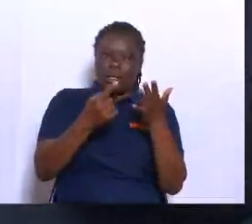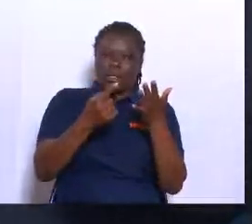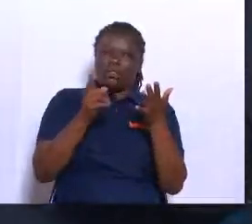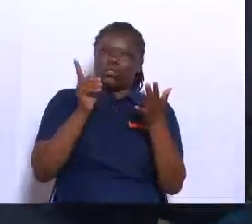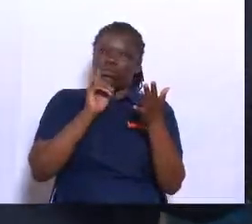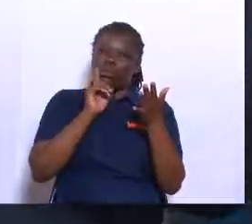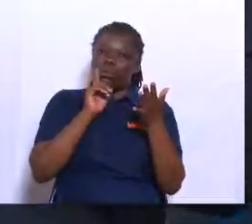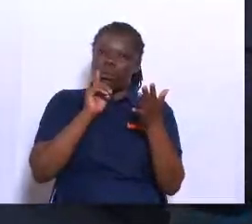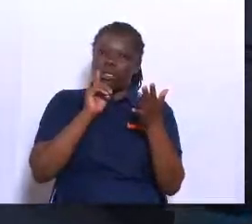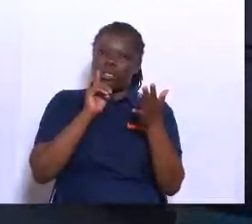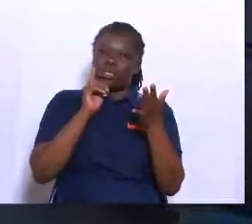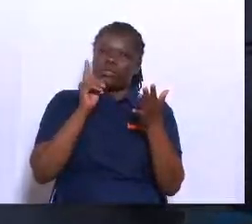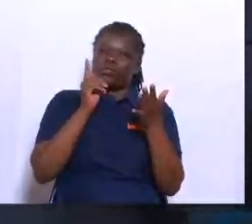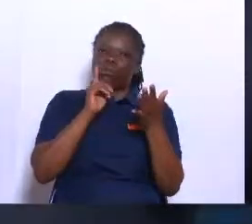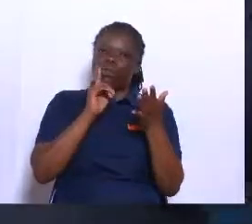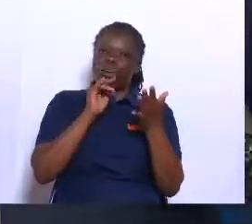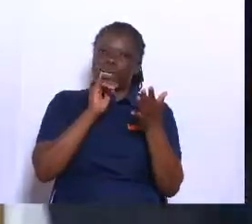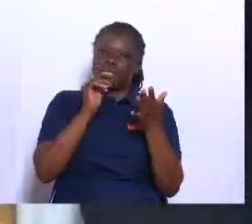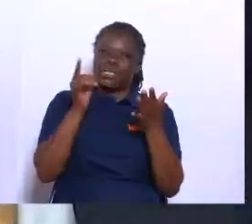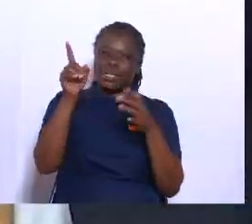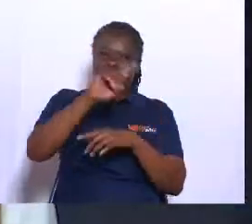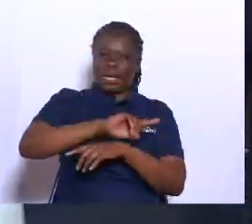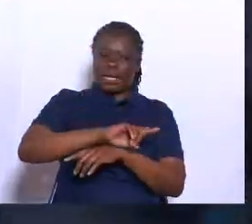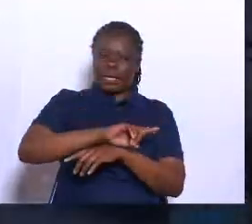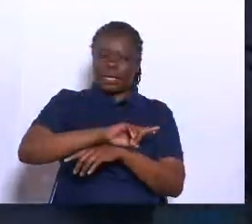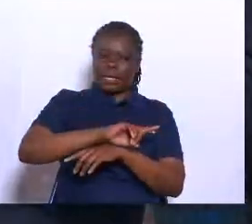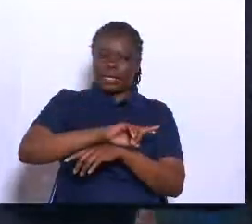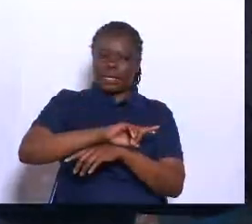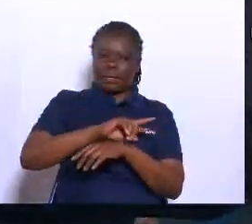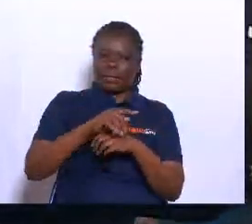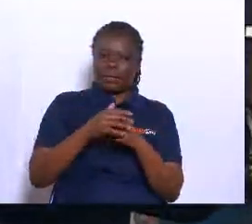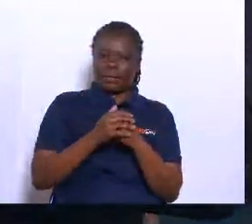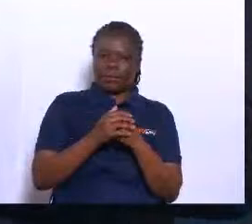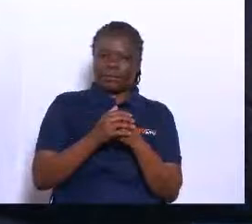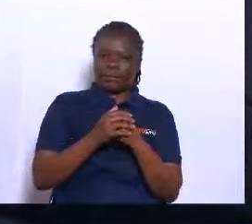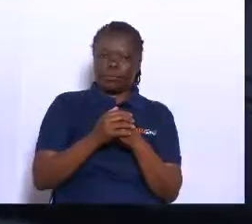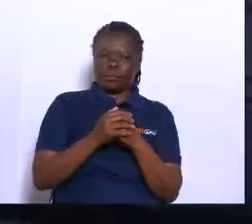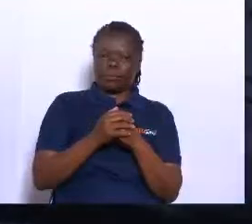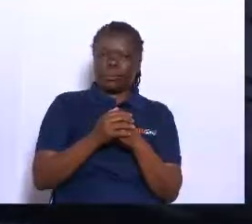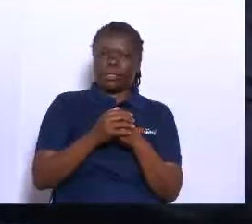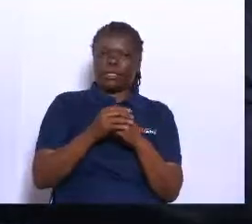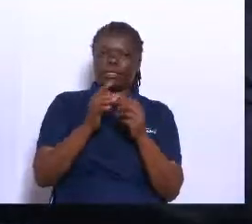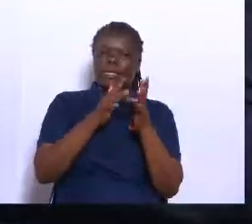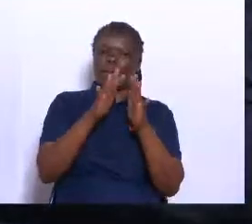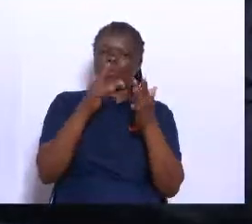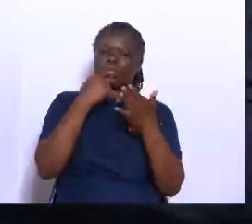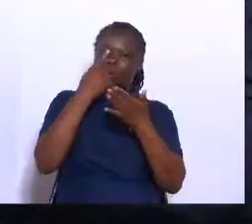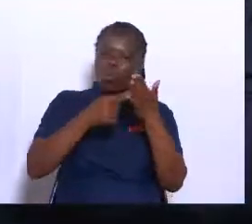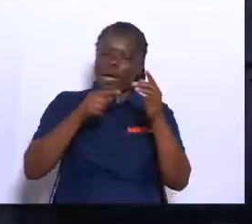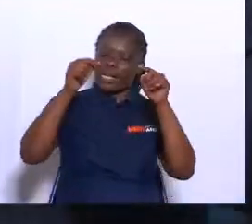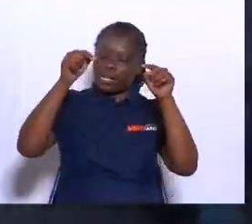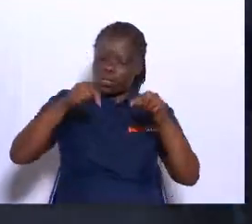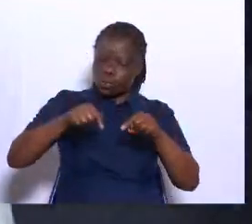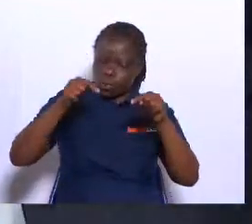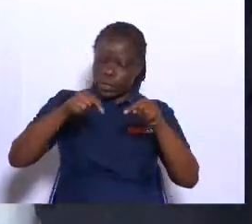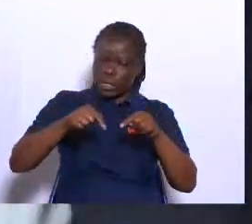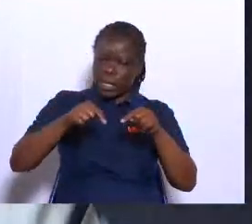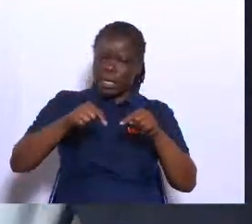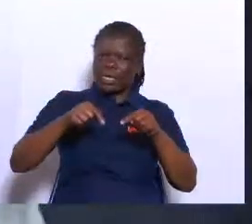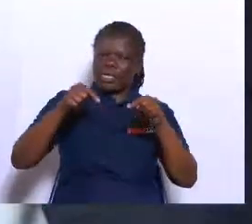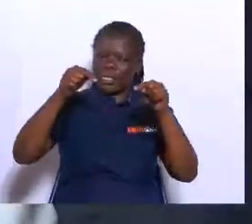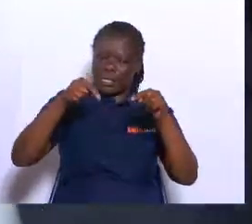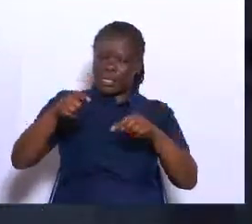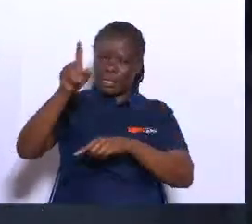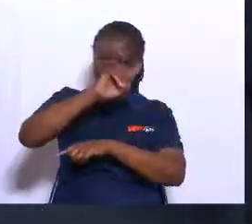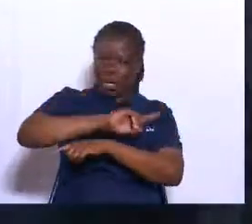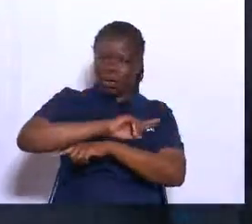the day of Biblia salvation. Biblia haisemi kwamba kesho itakuwa bora kuliko leo. It says today is the day of salvation. Inasema